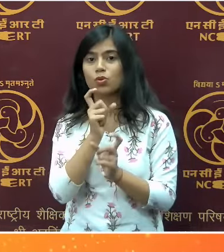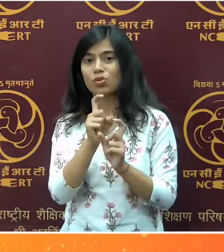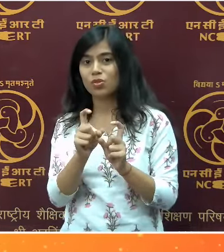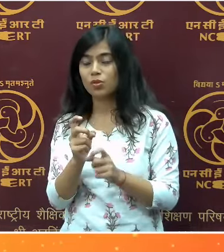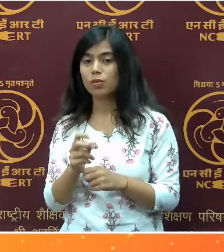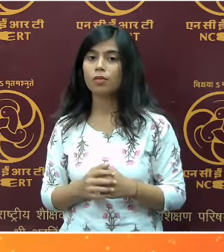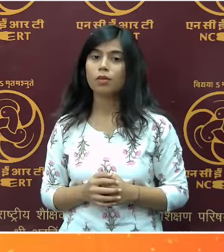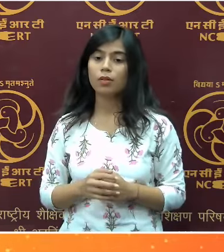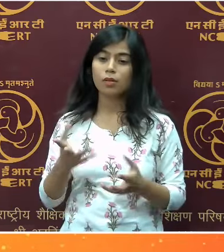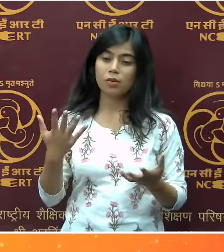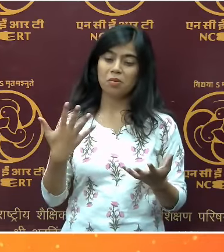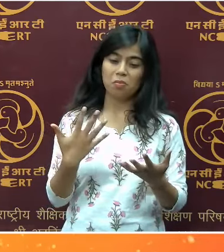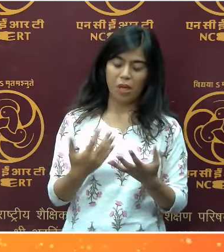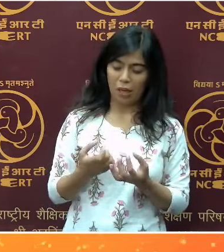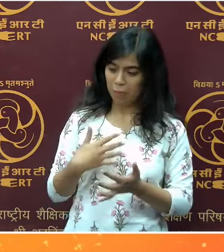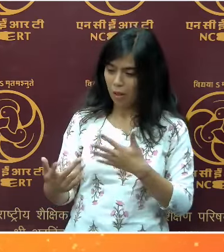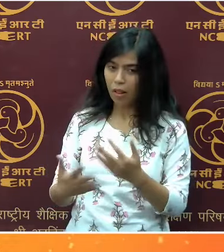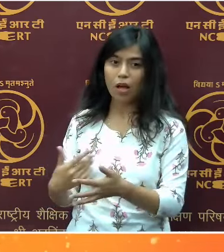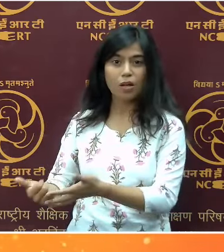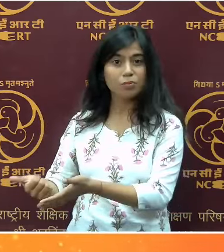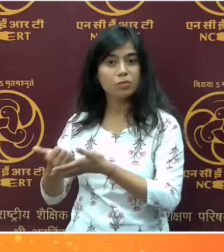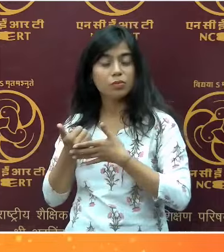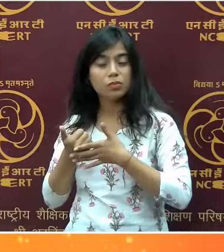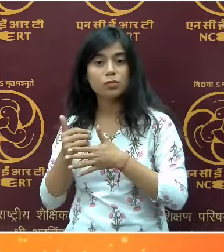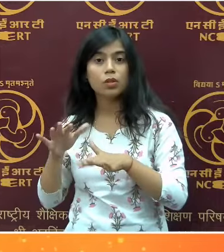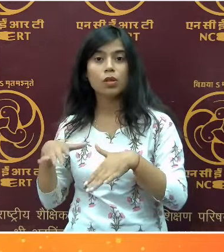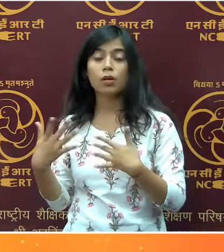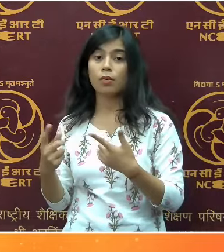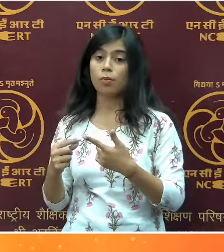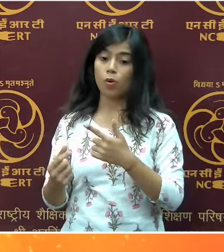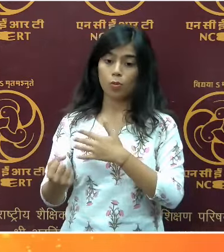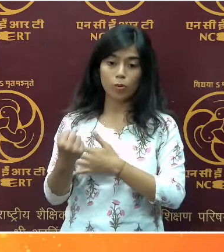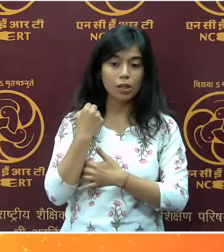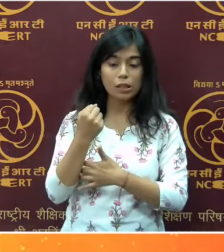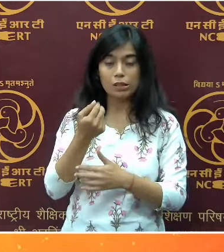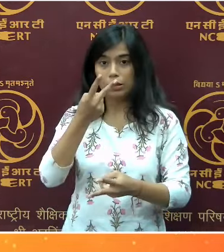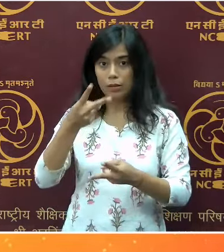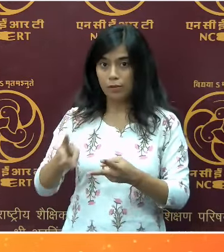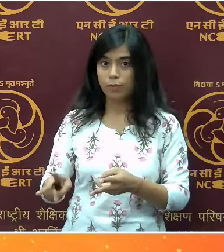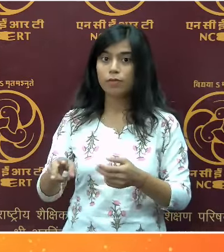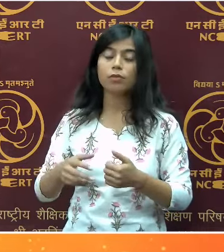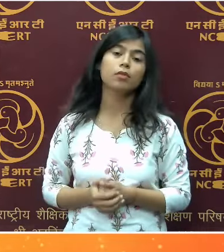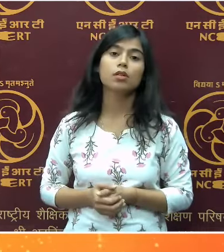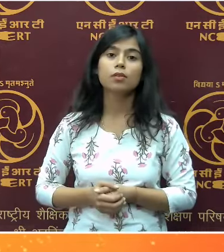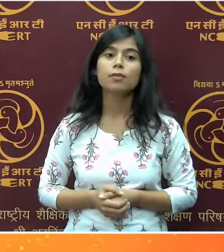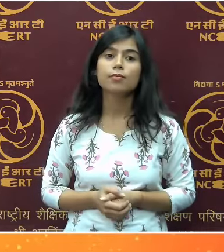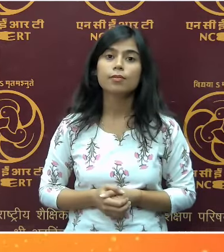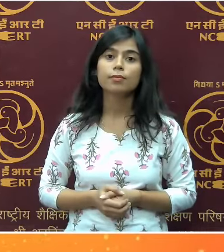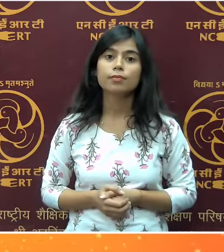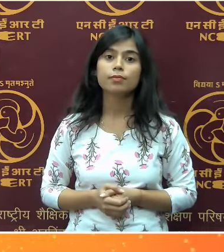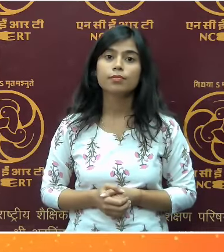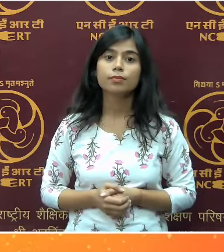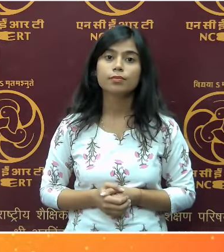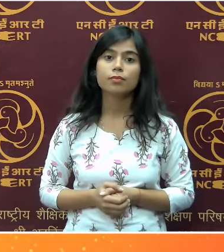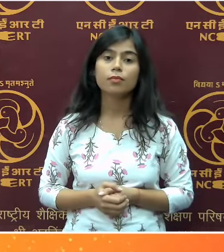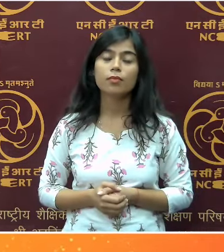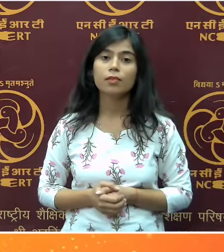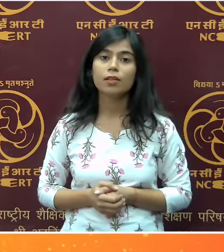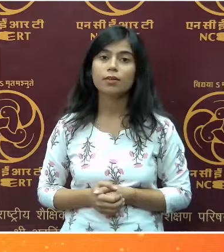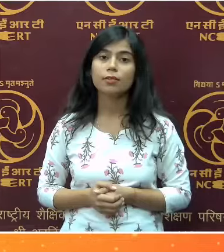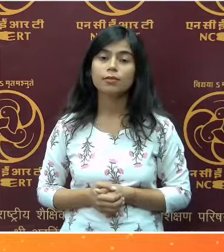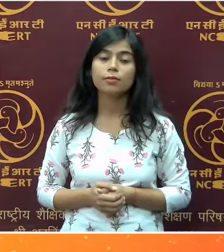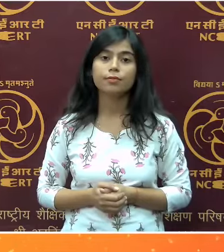any source has some charge and it has potential difference, then that potential difference into charge will be the work